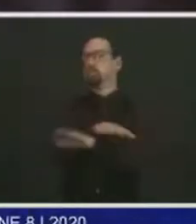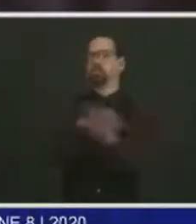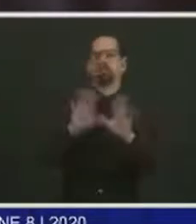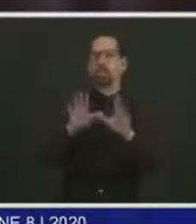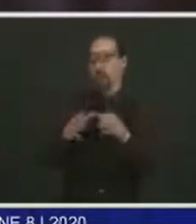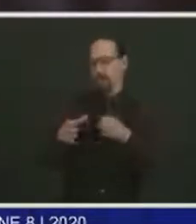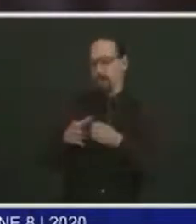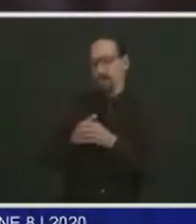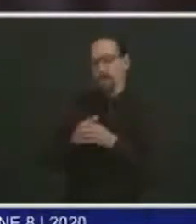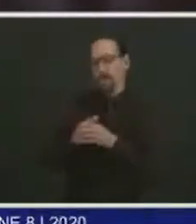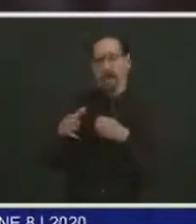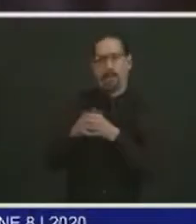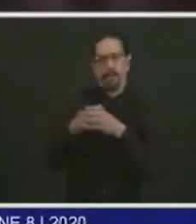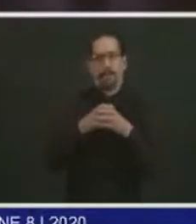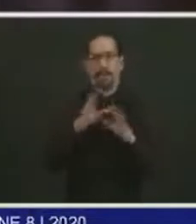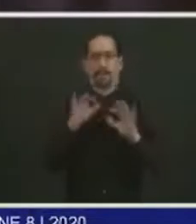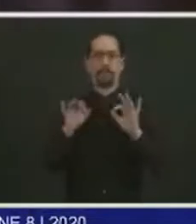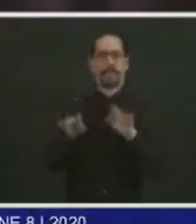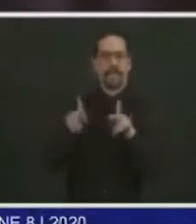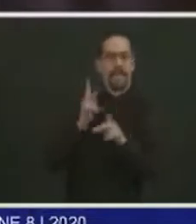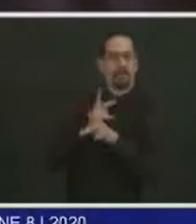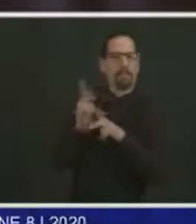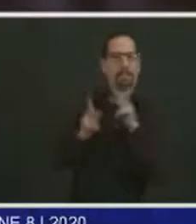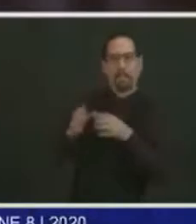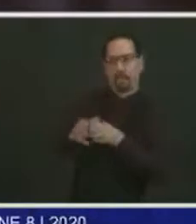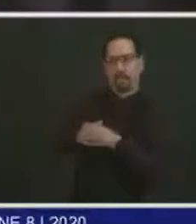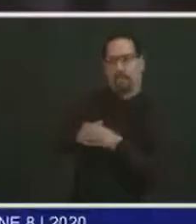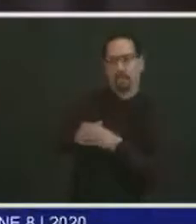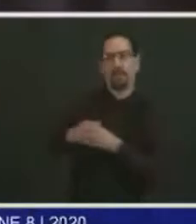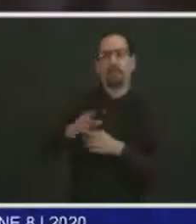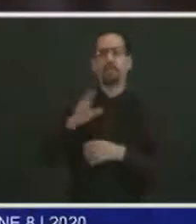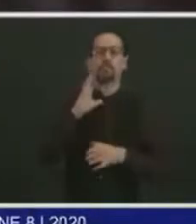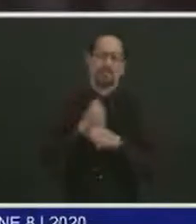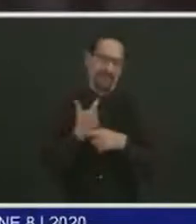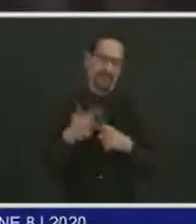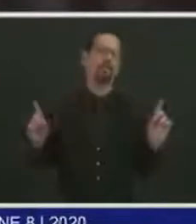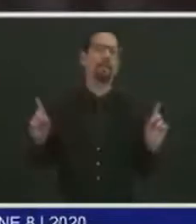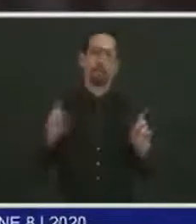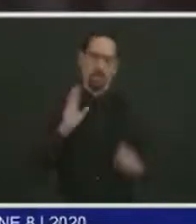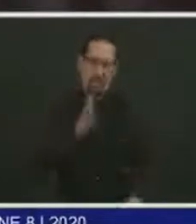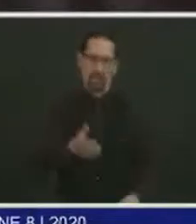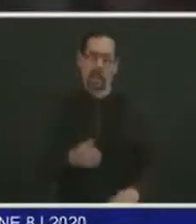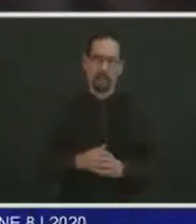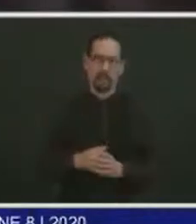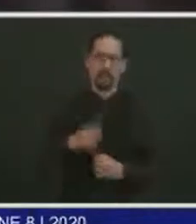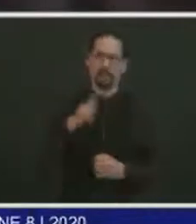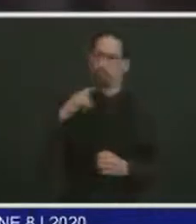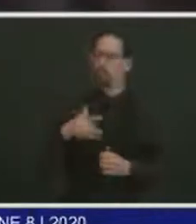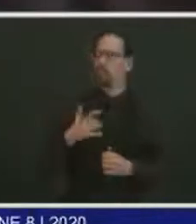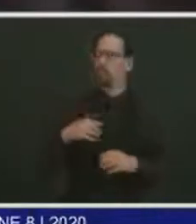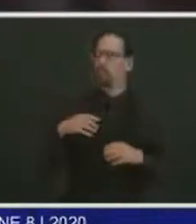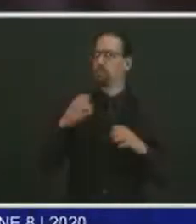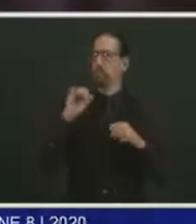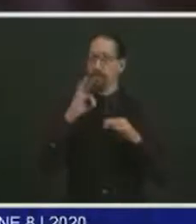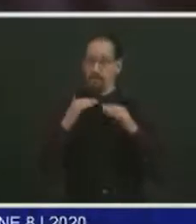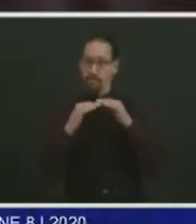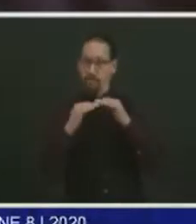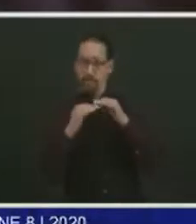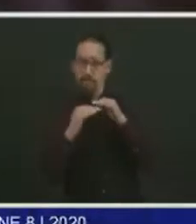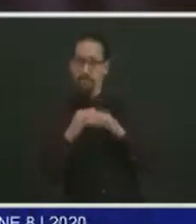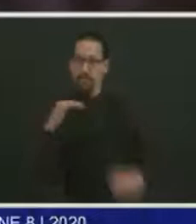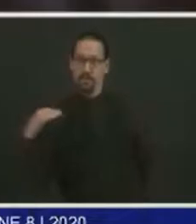people. That can make a difference. And that's what we believe we are seeing as part of why there is